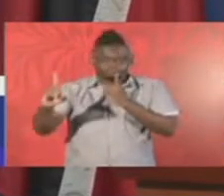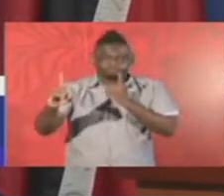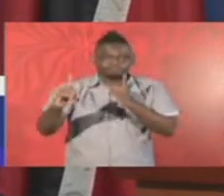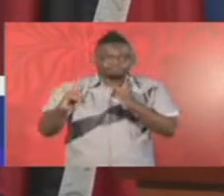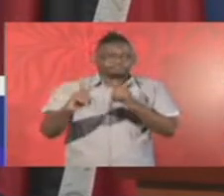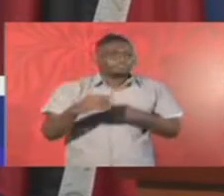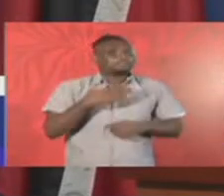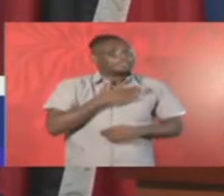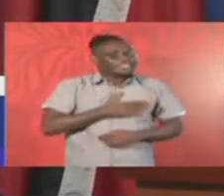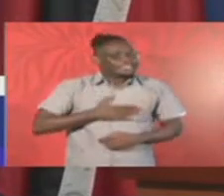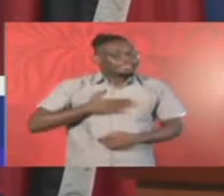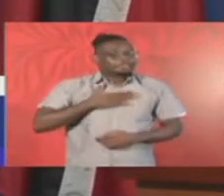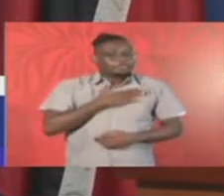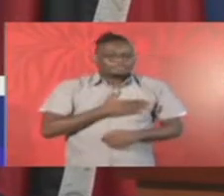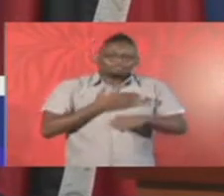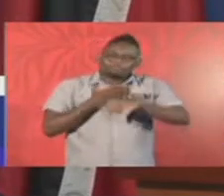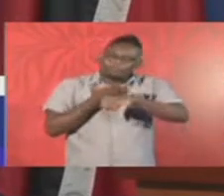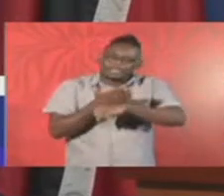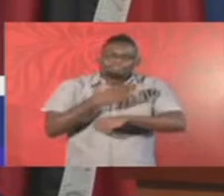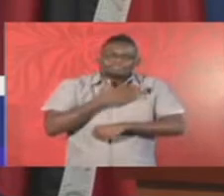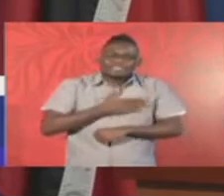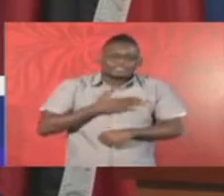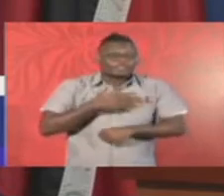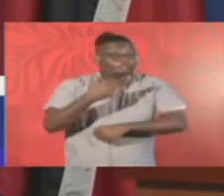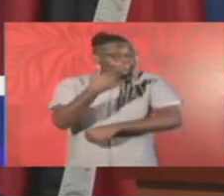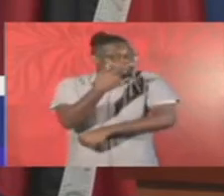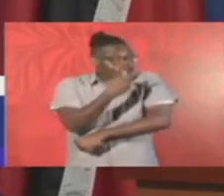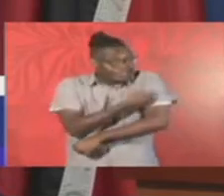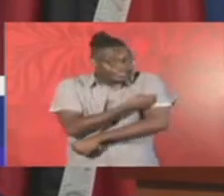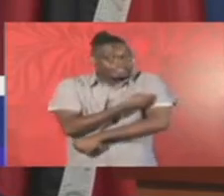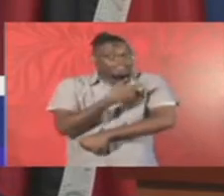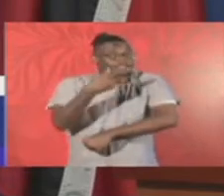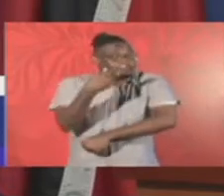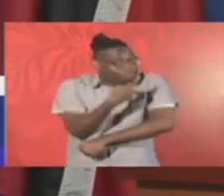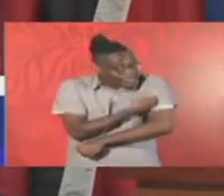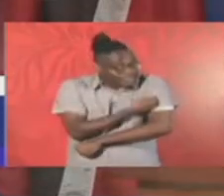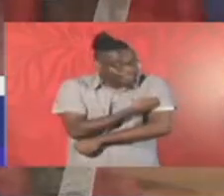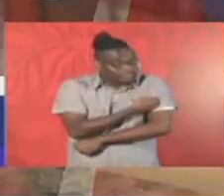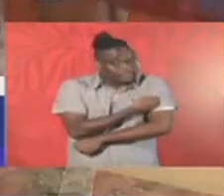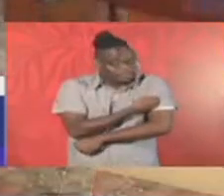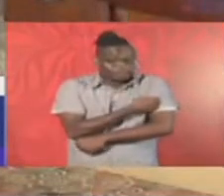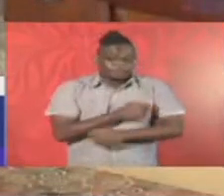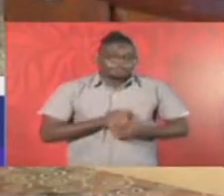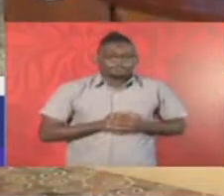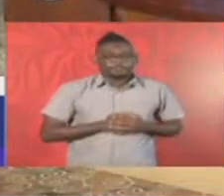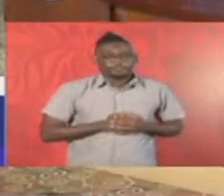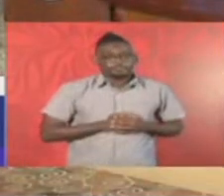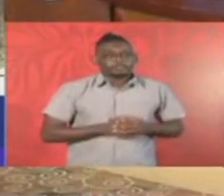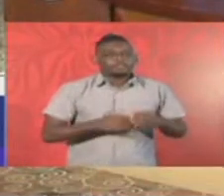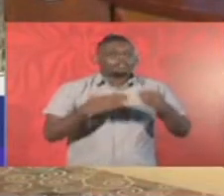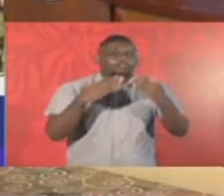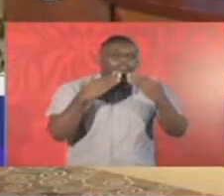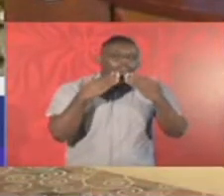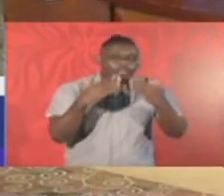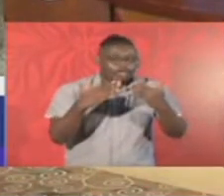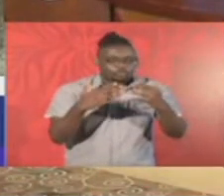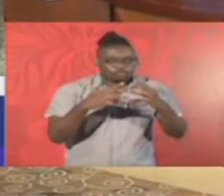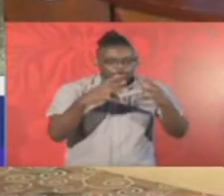please vaccinate, vaccinate, vaccinate. Thank you.